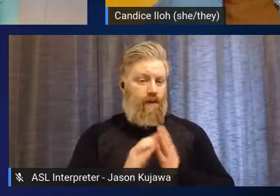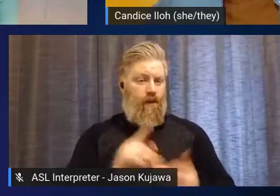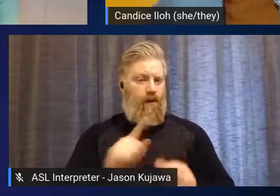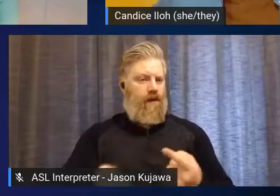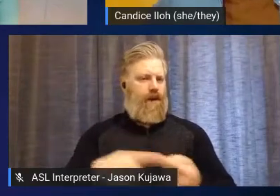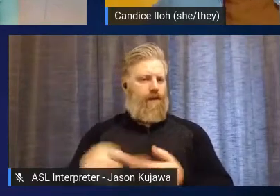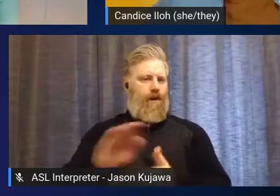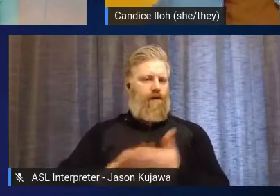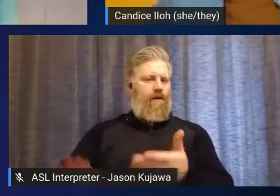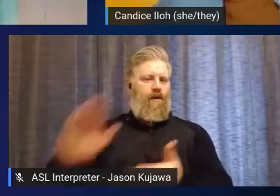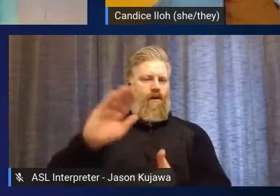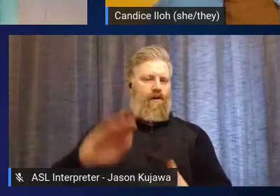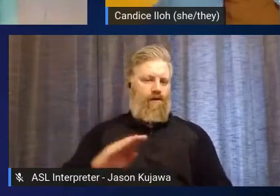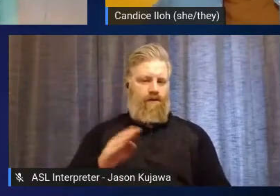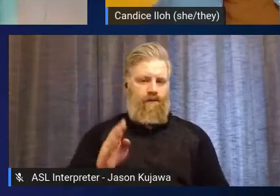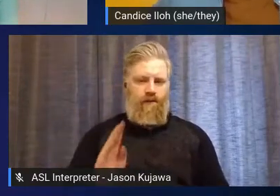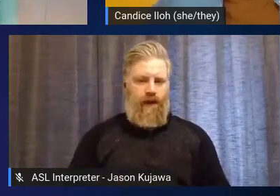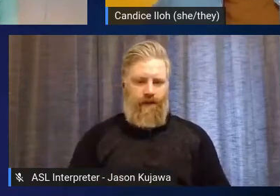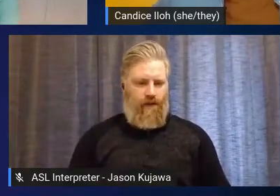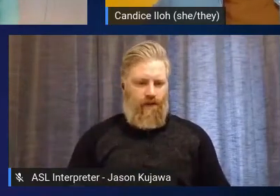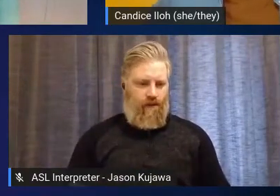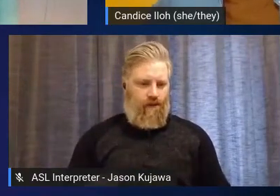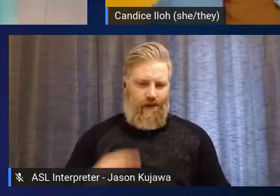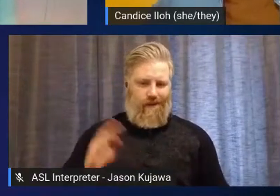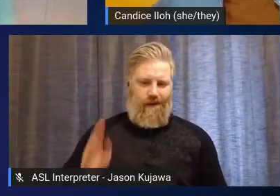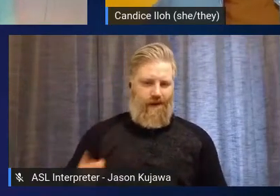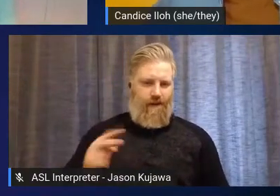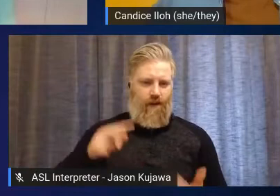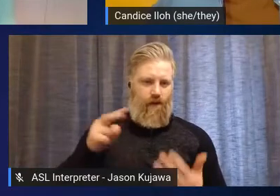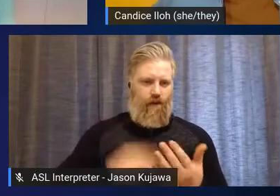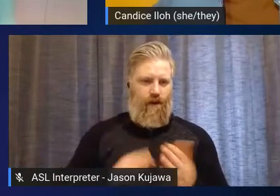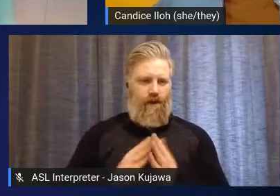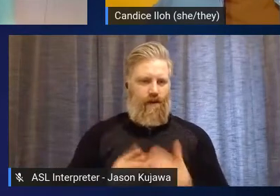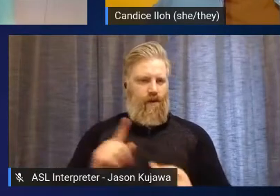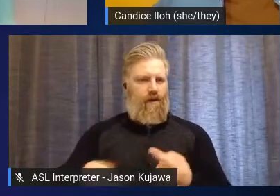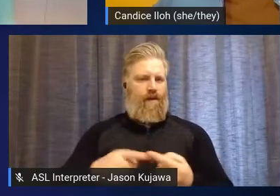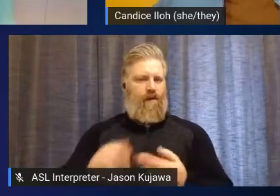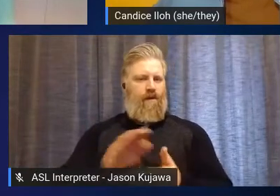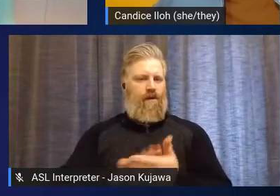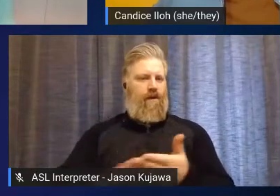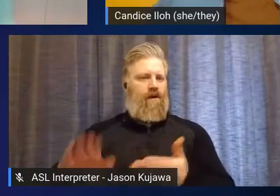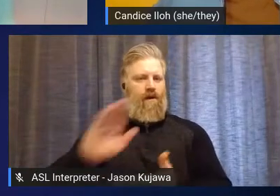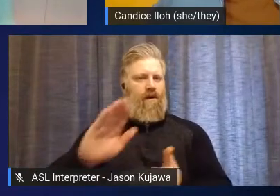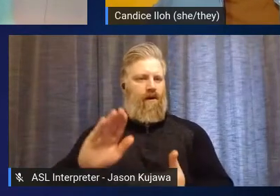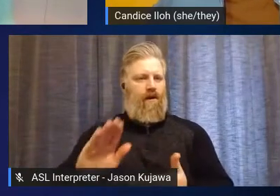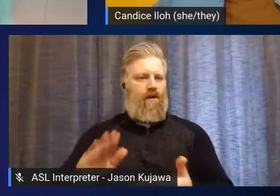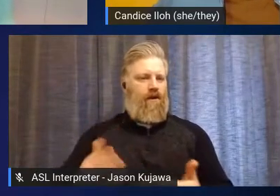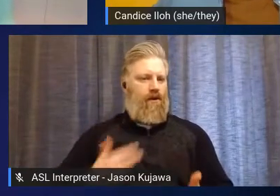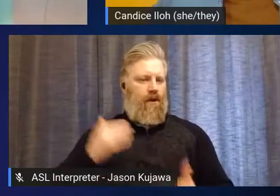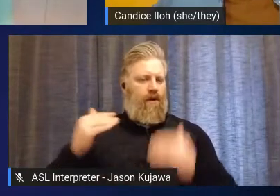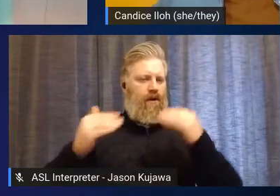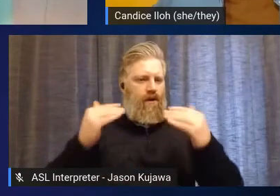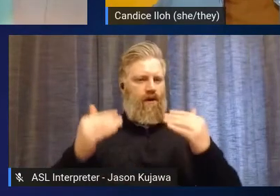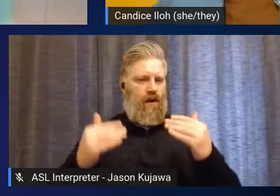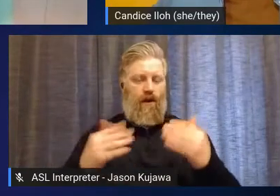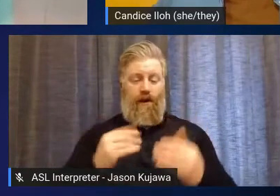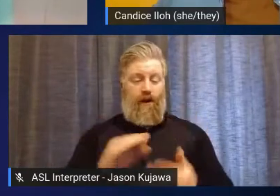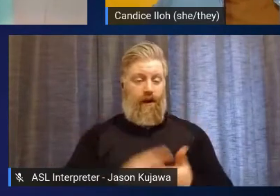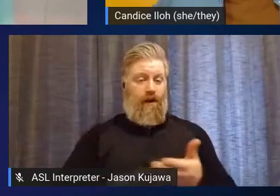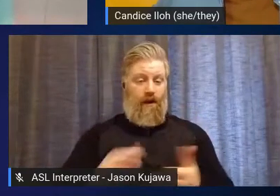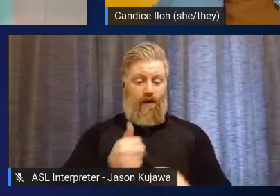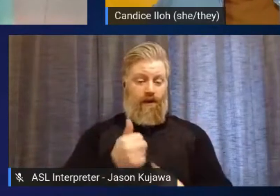college. Like ever. I've never read one that was about college and about like how chaotic